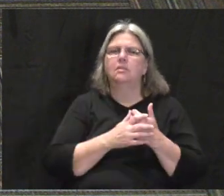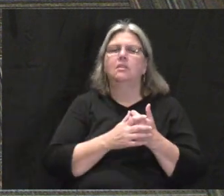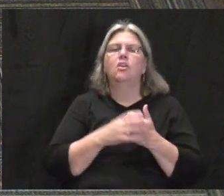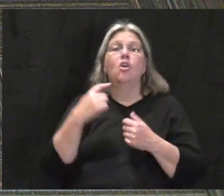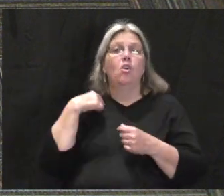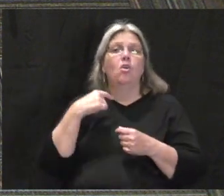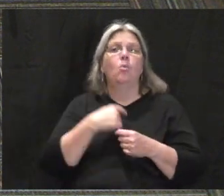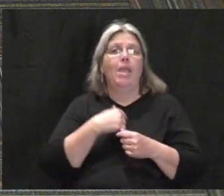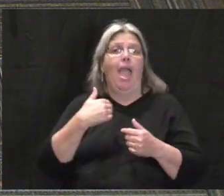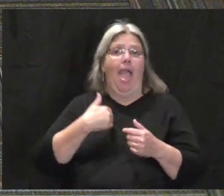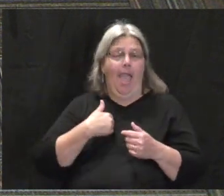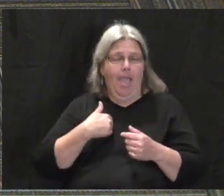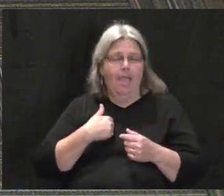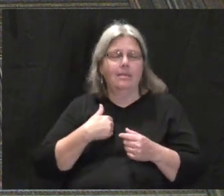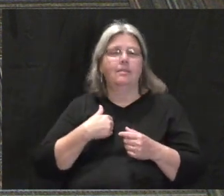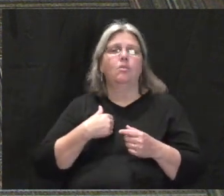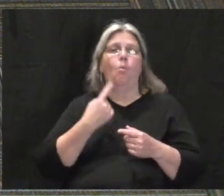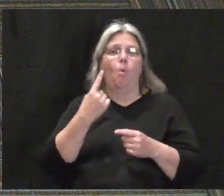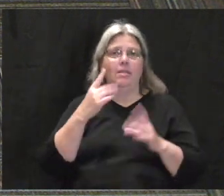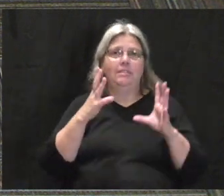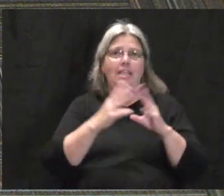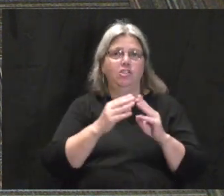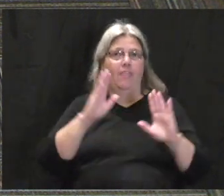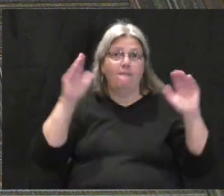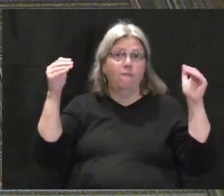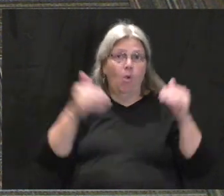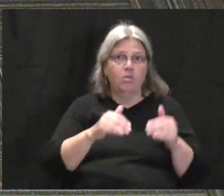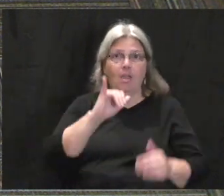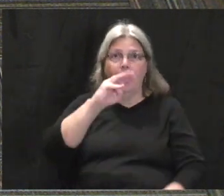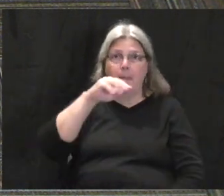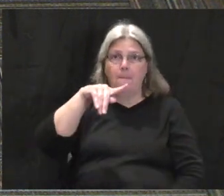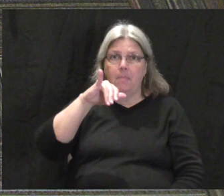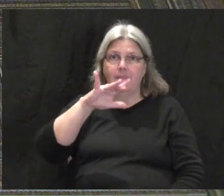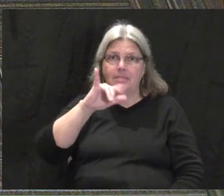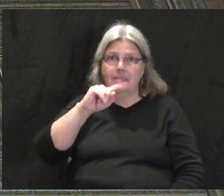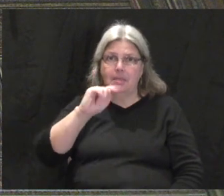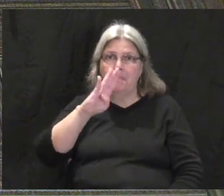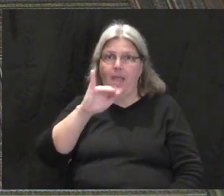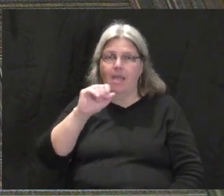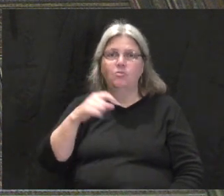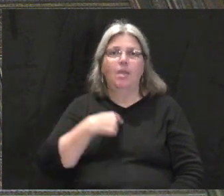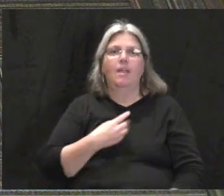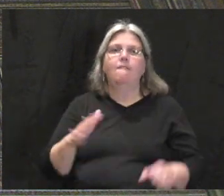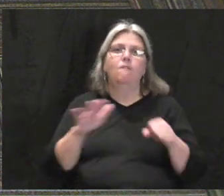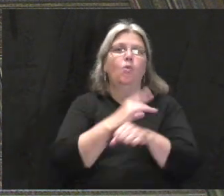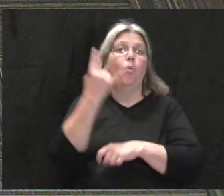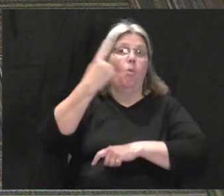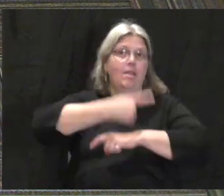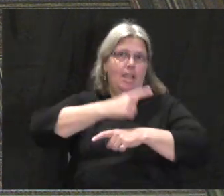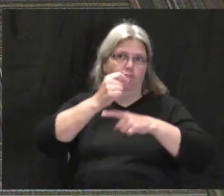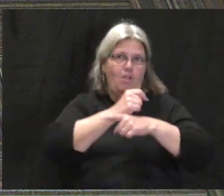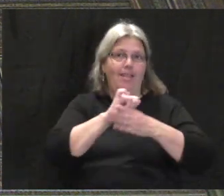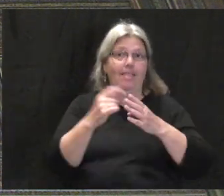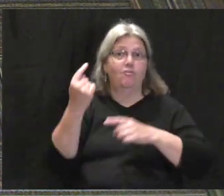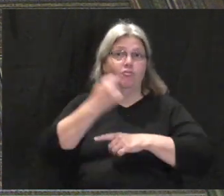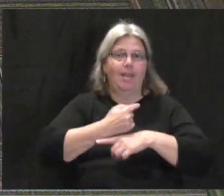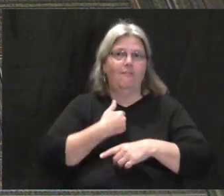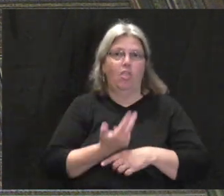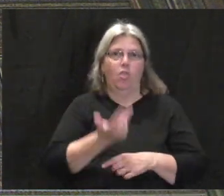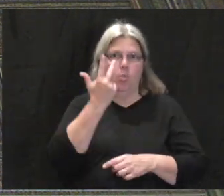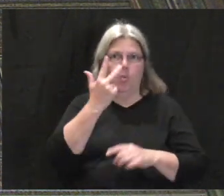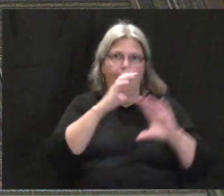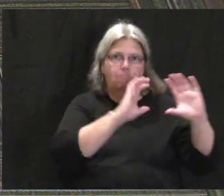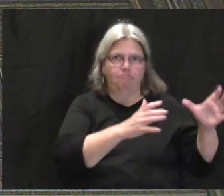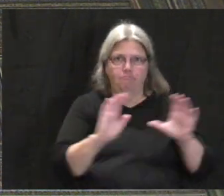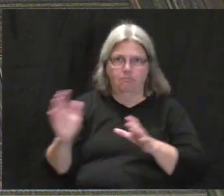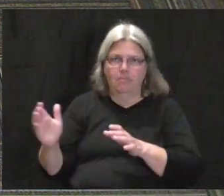sessions. And so we had 2 that were about an hour and a half in the morning, and then 1 session in the afternoon was 3 hours, and I think the